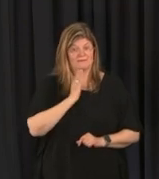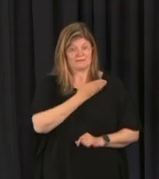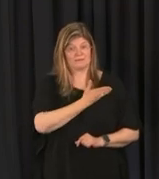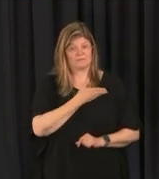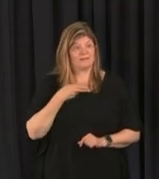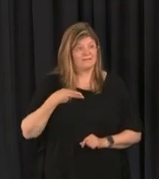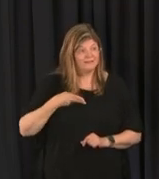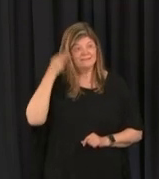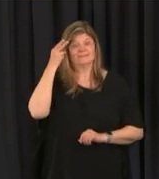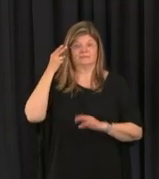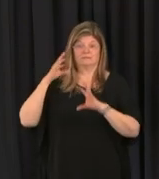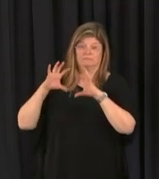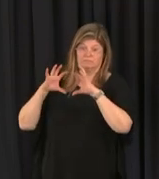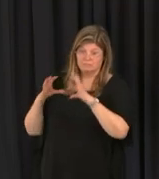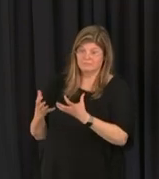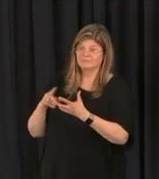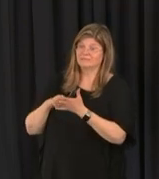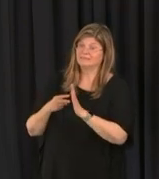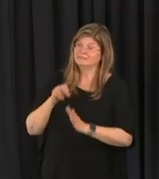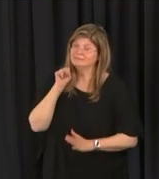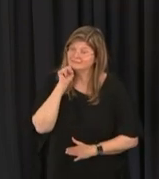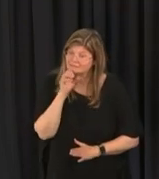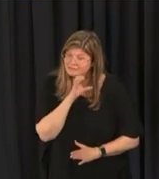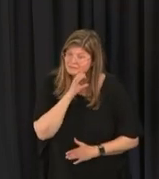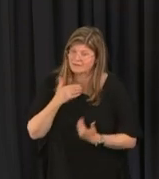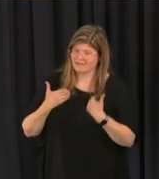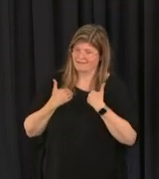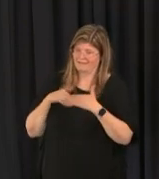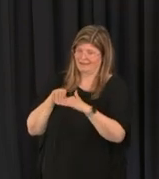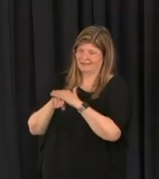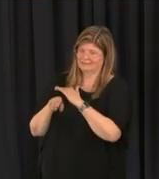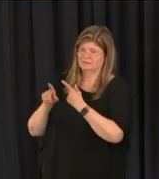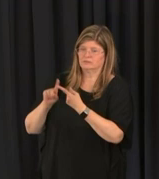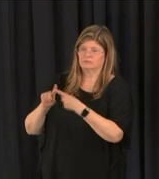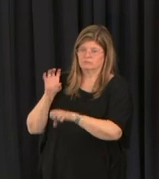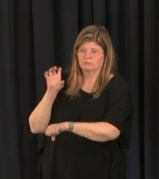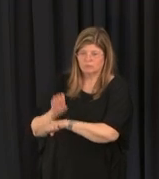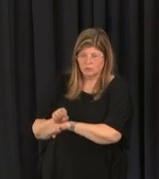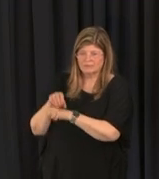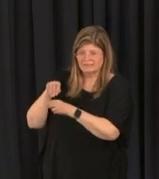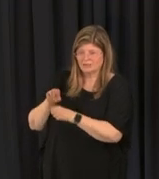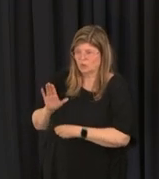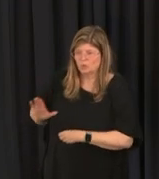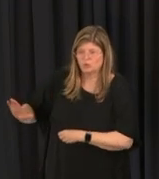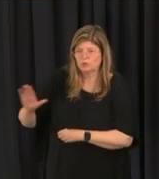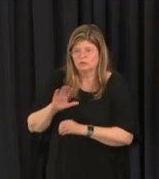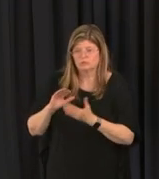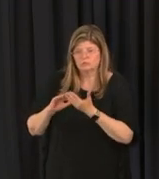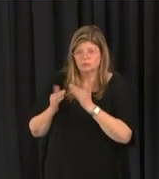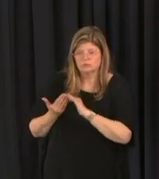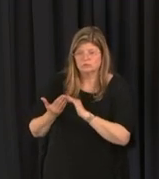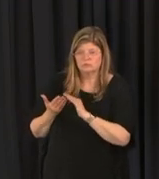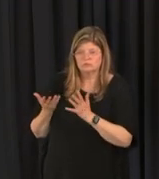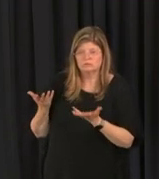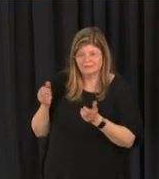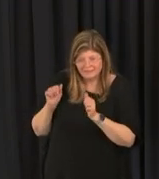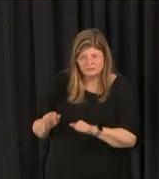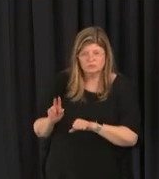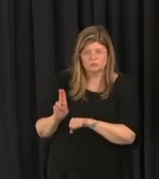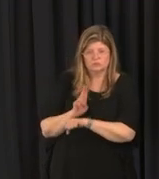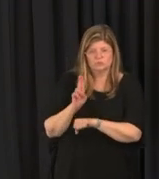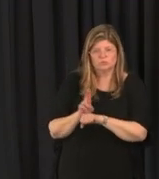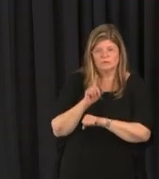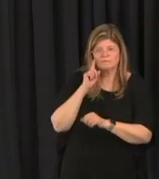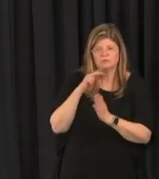priority group, the seniors, we have access to appointments in their communities that they could use if they register. So it's